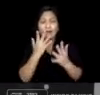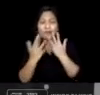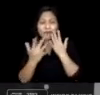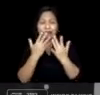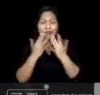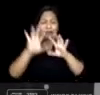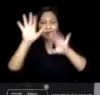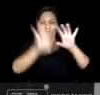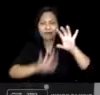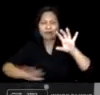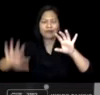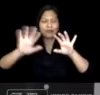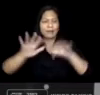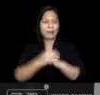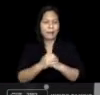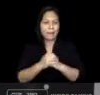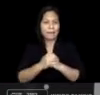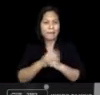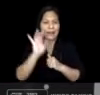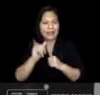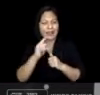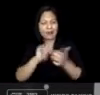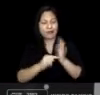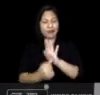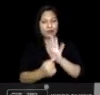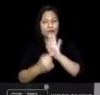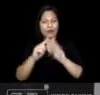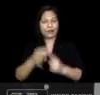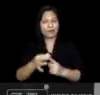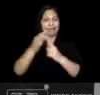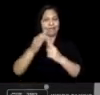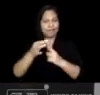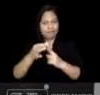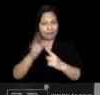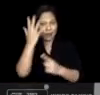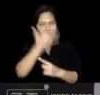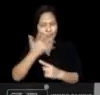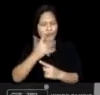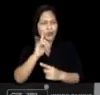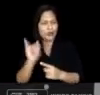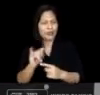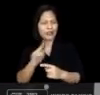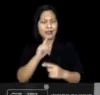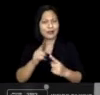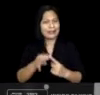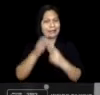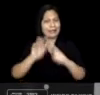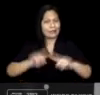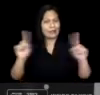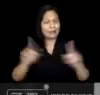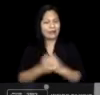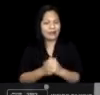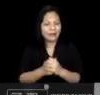we use, aiming to give the show a very distinct look so that it's setting itself apart. And